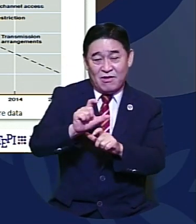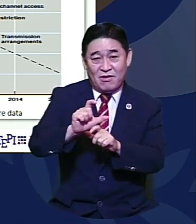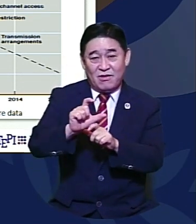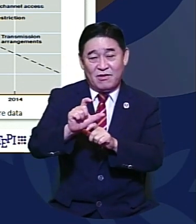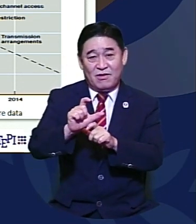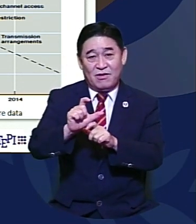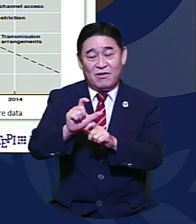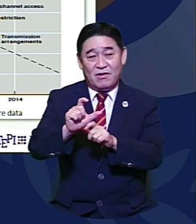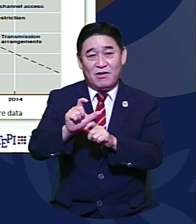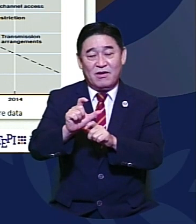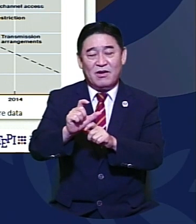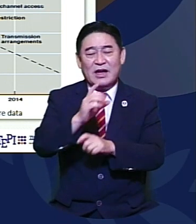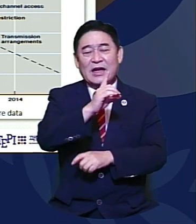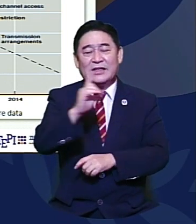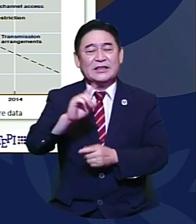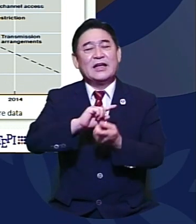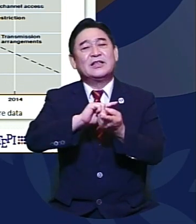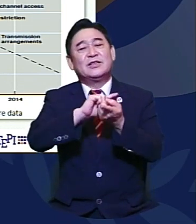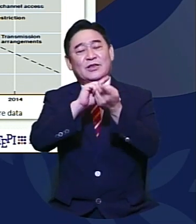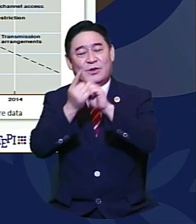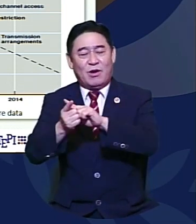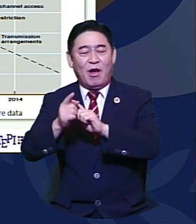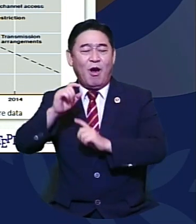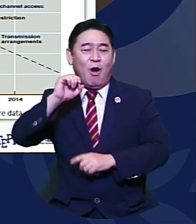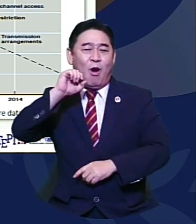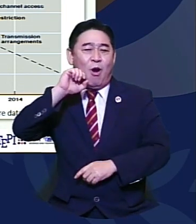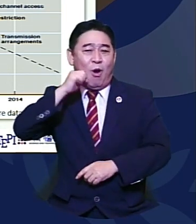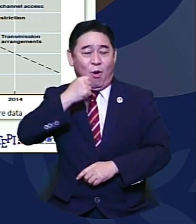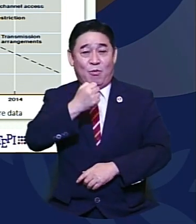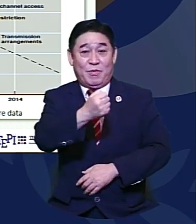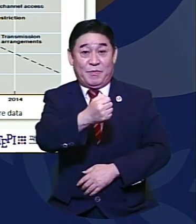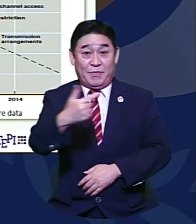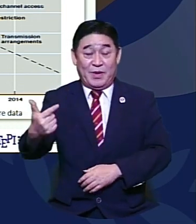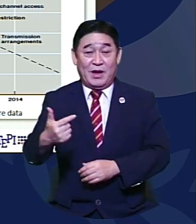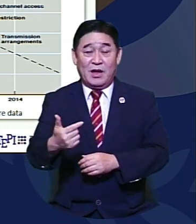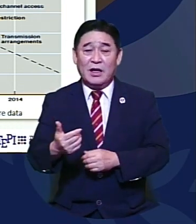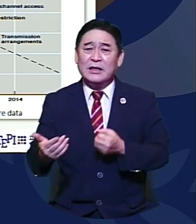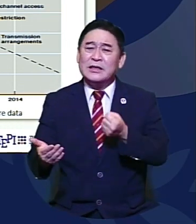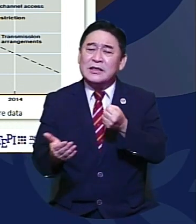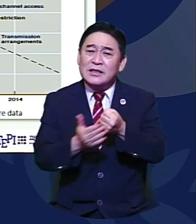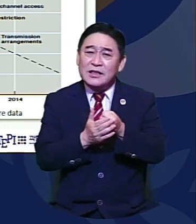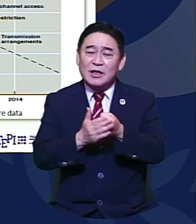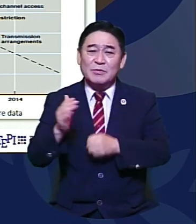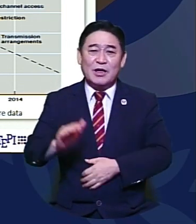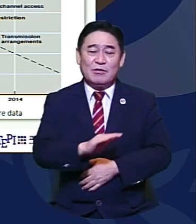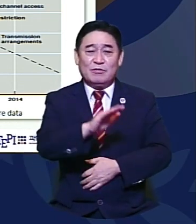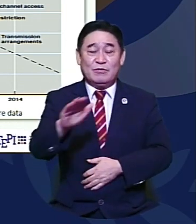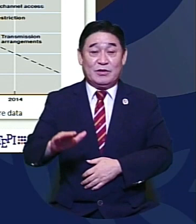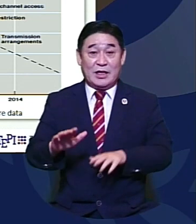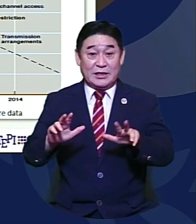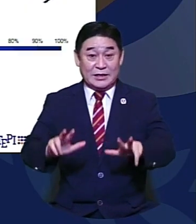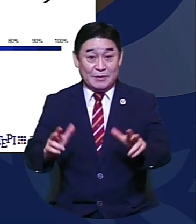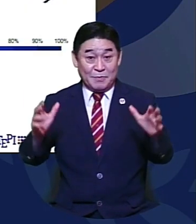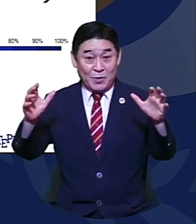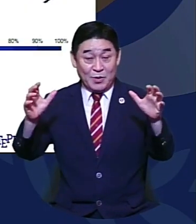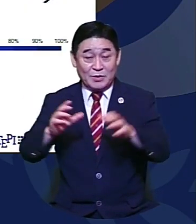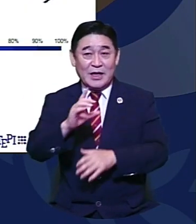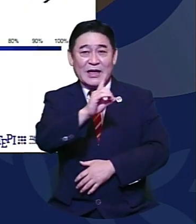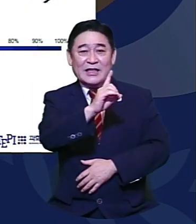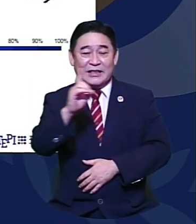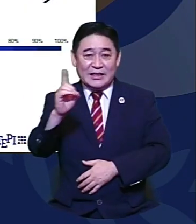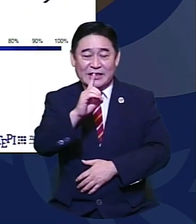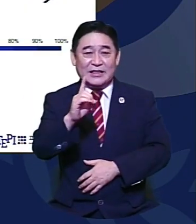digital transformation. That's why we are sitting here and discuss about the digital technology and development cooperation right